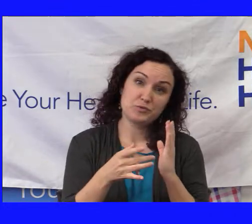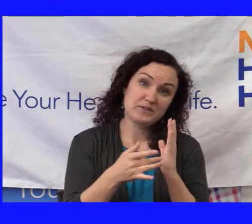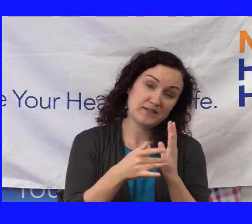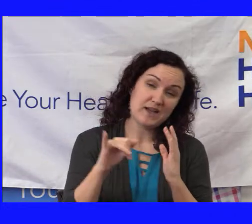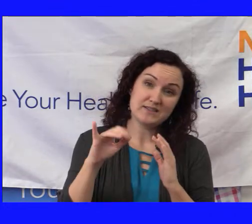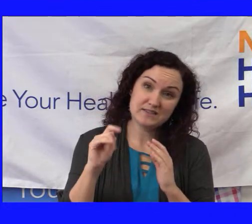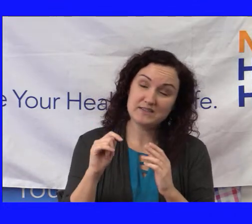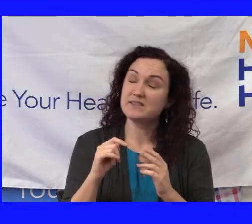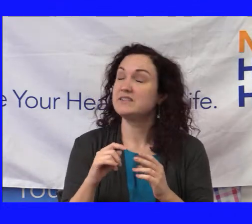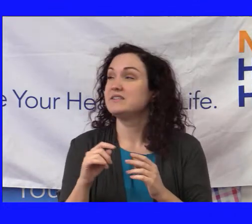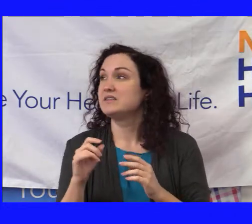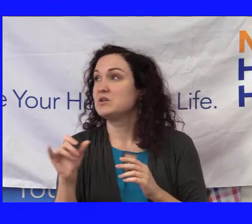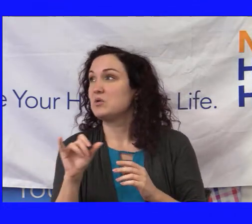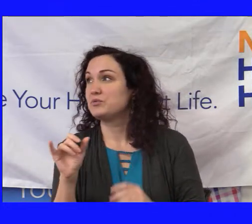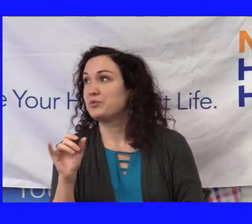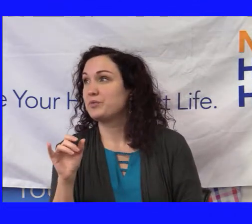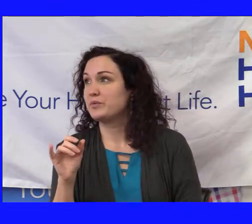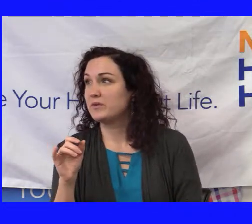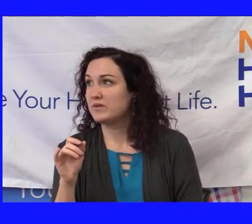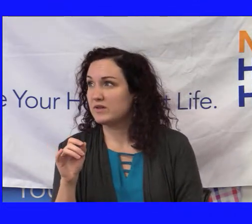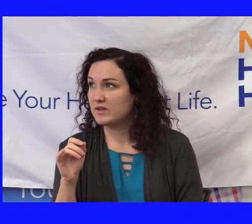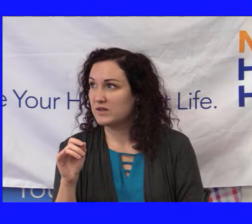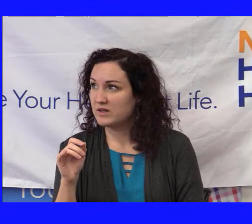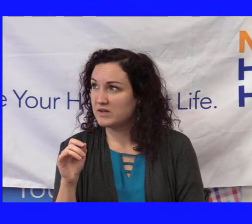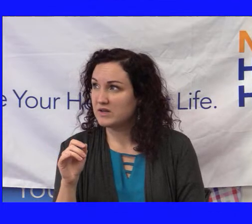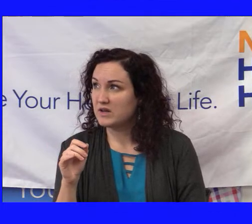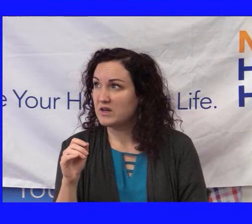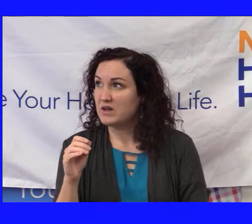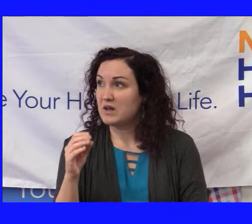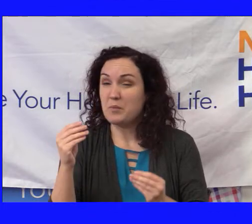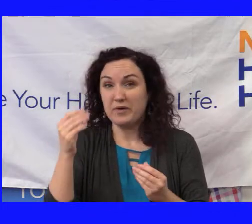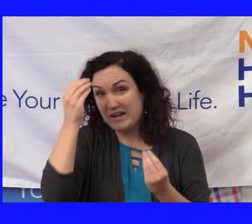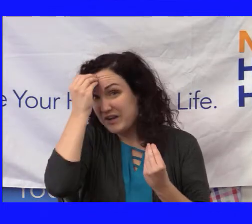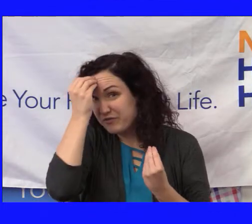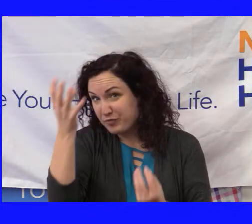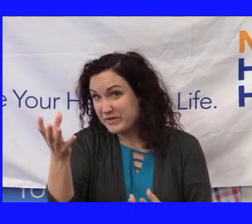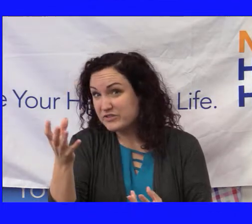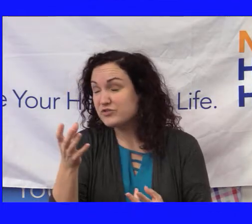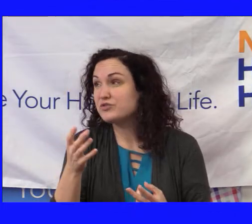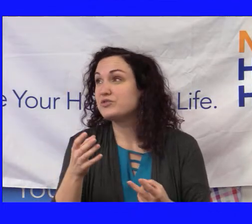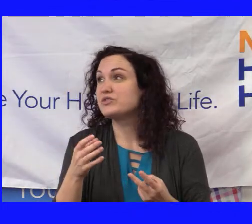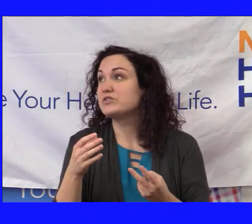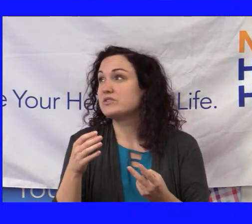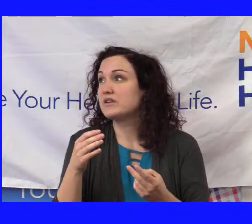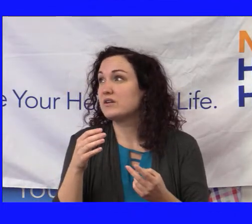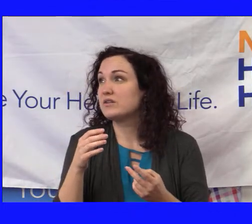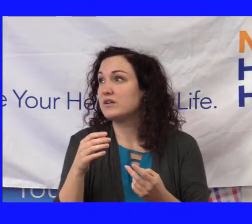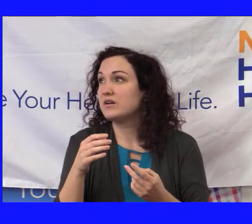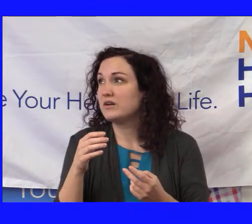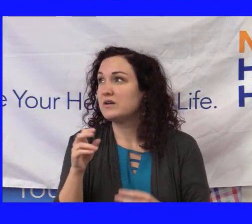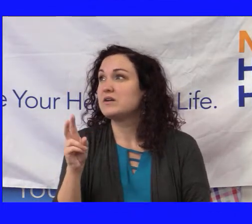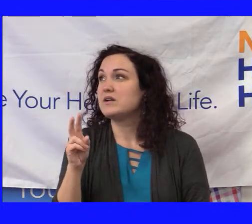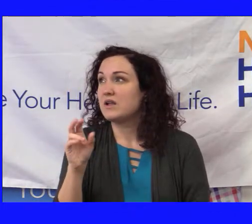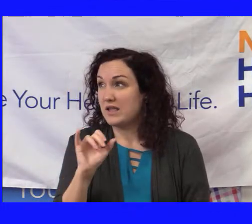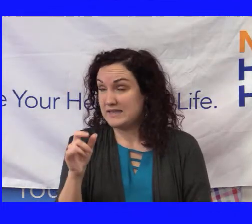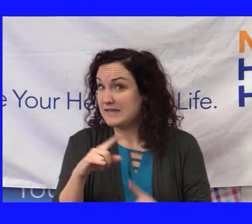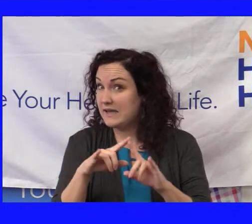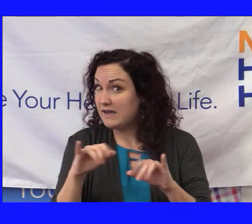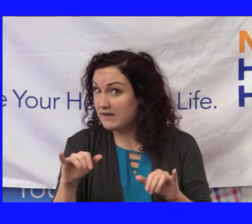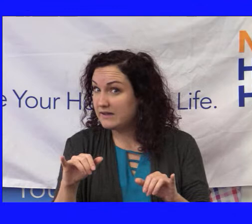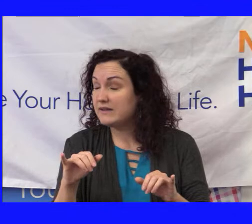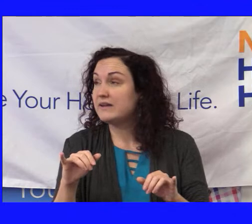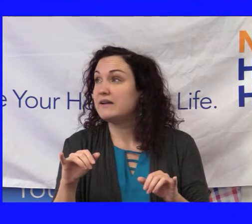whole notion of proprietary information, kind of closed loop. But at the same